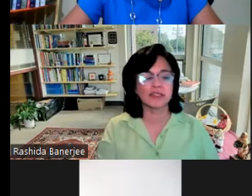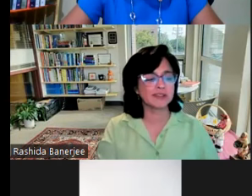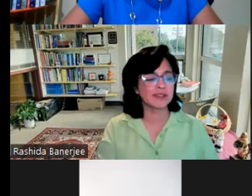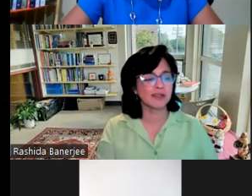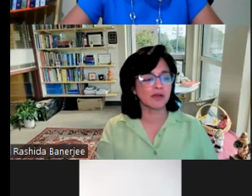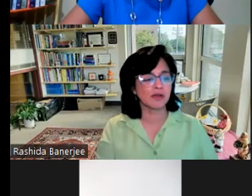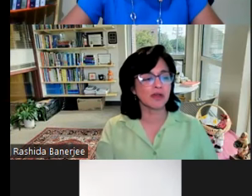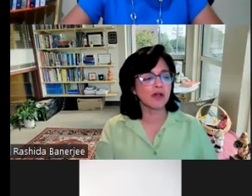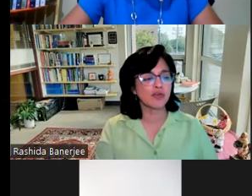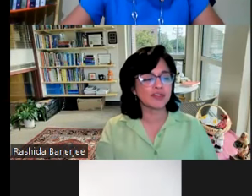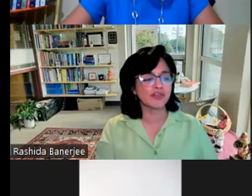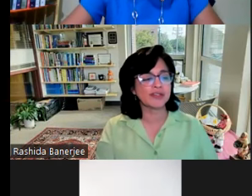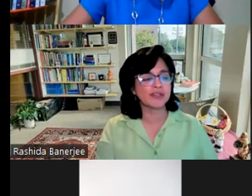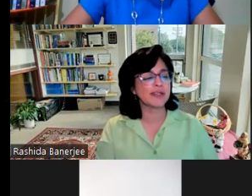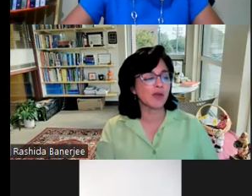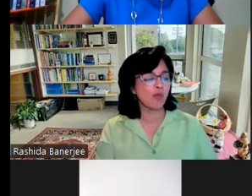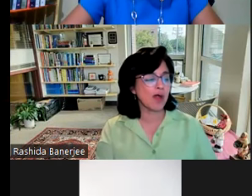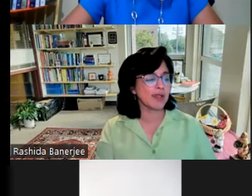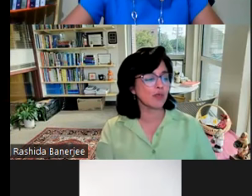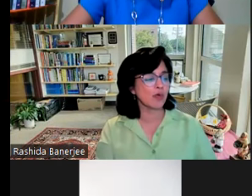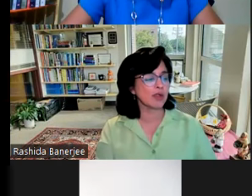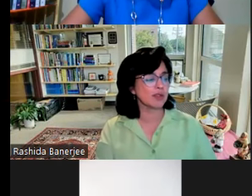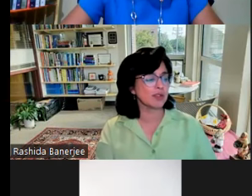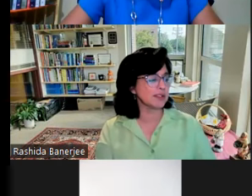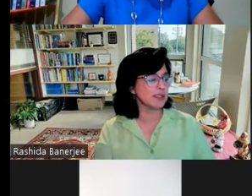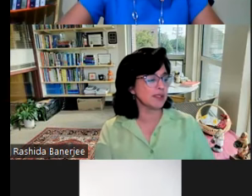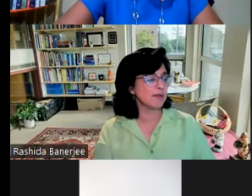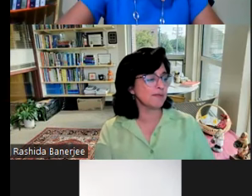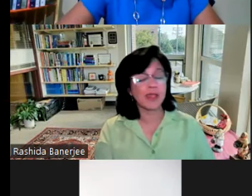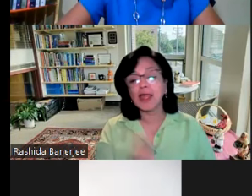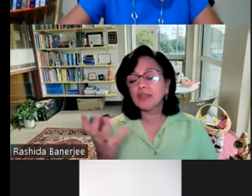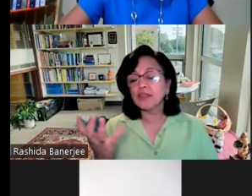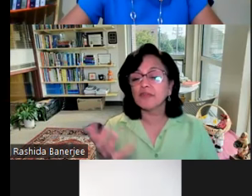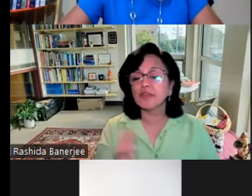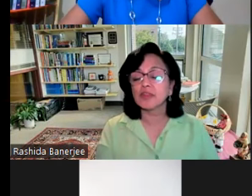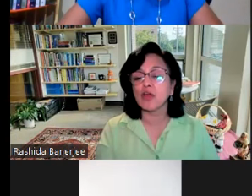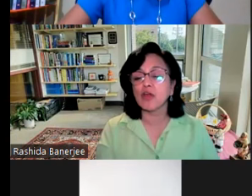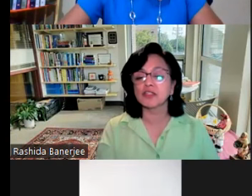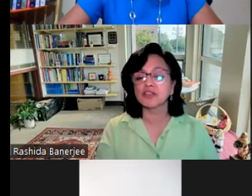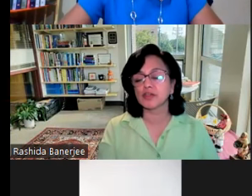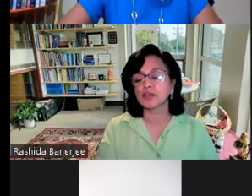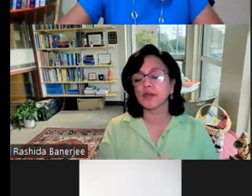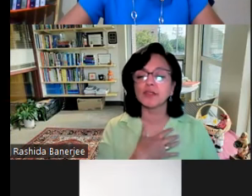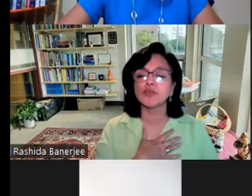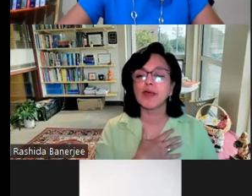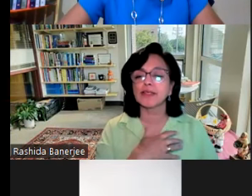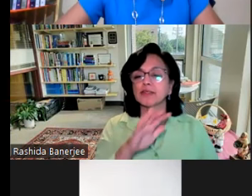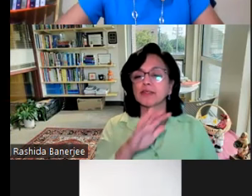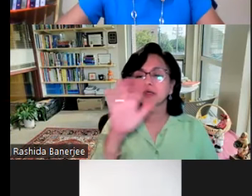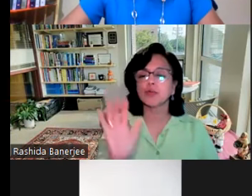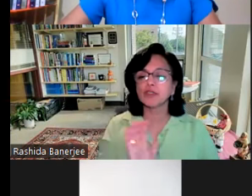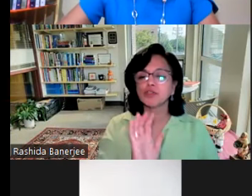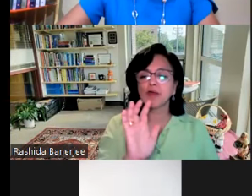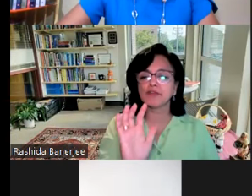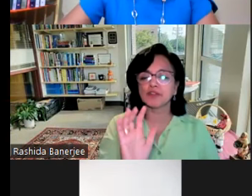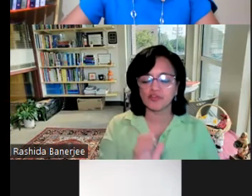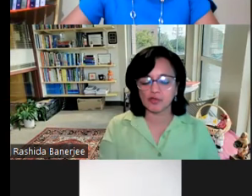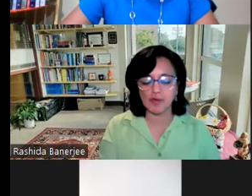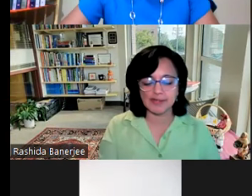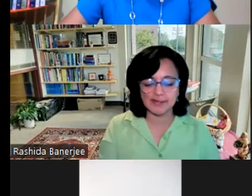self-contained setting, a restricted setting, why and what is the need? And if there are district-wide, in US we do